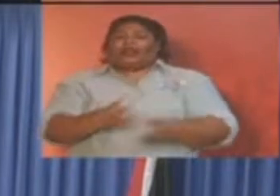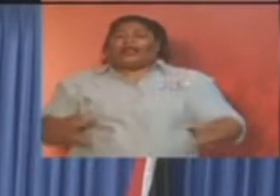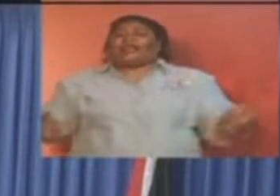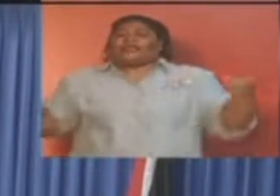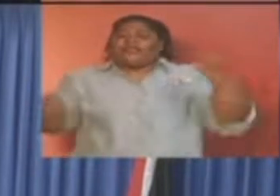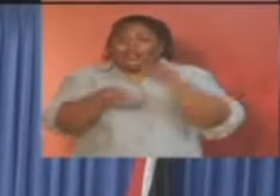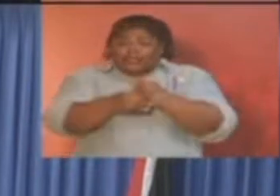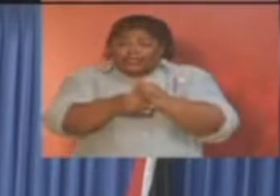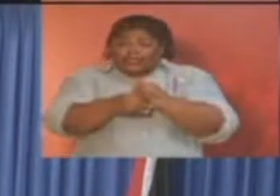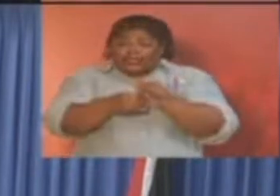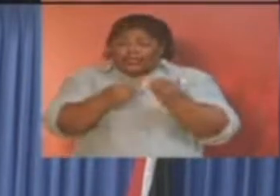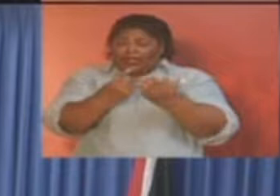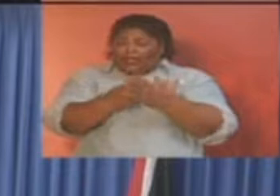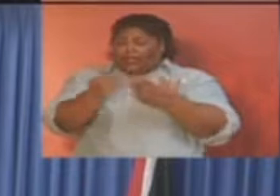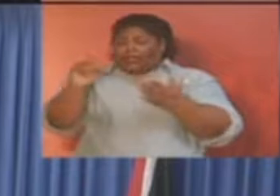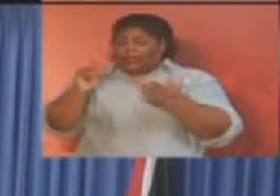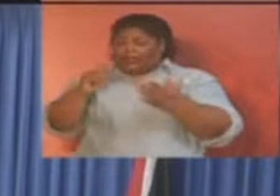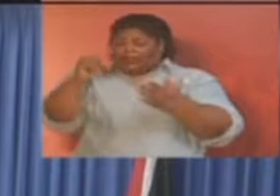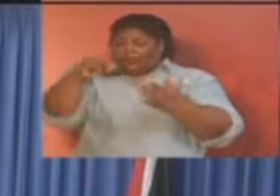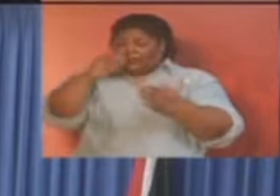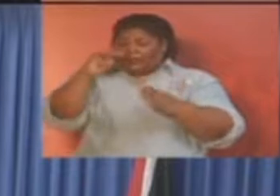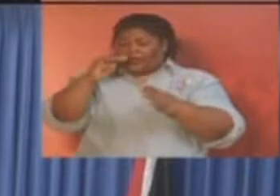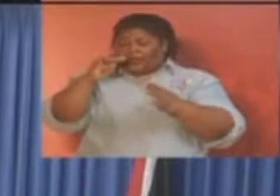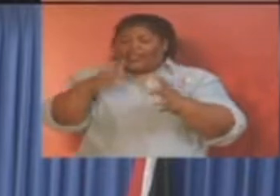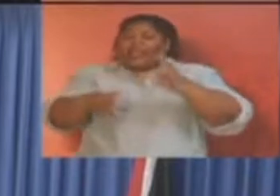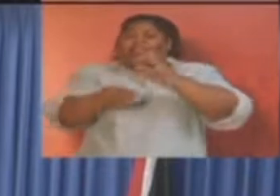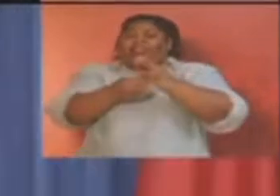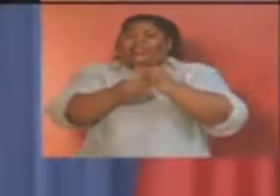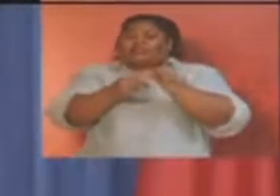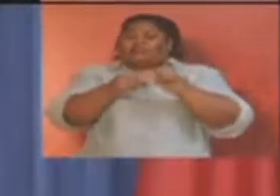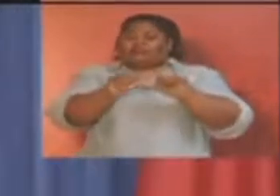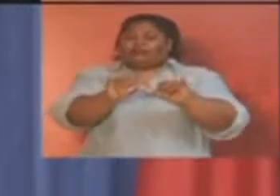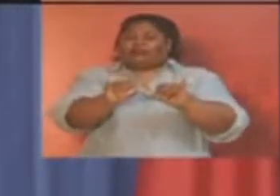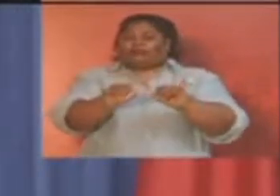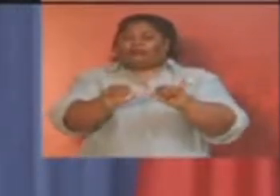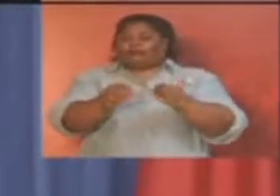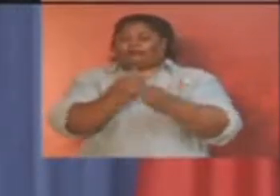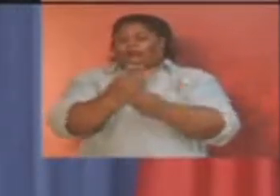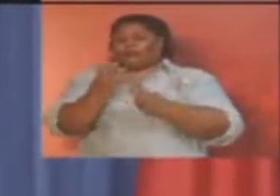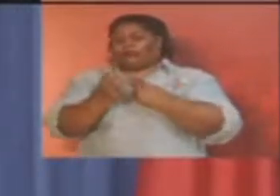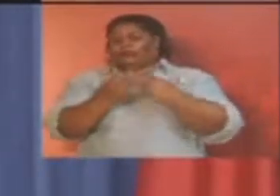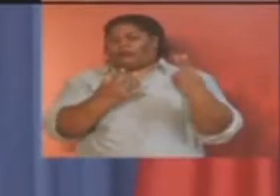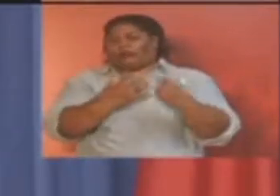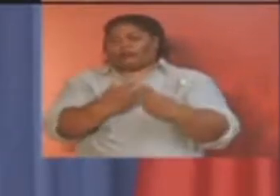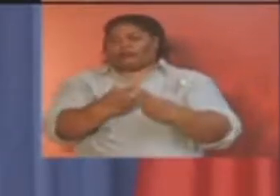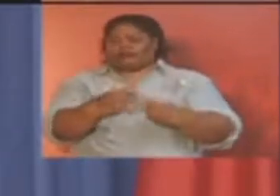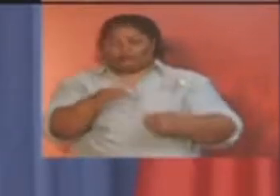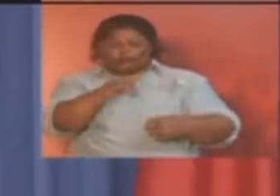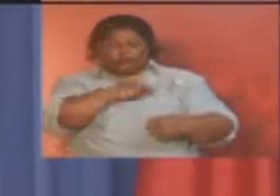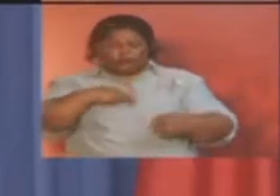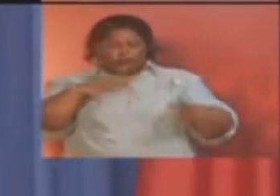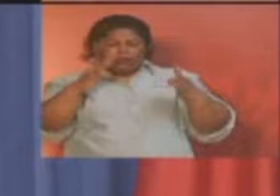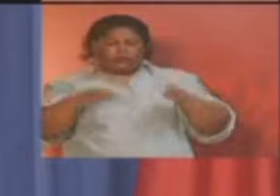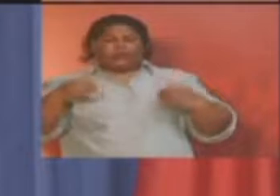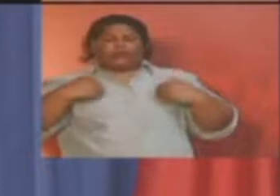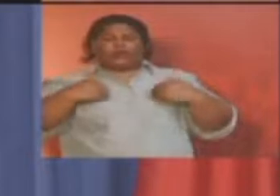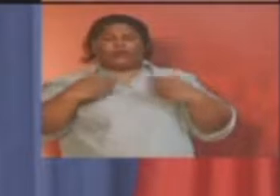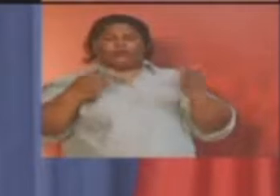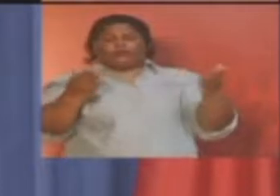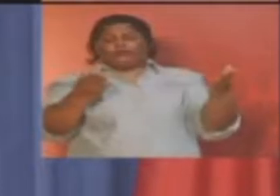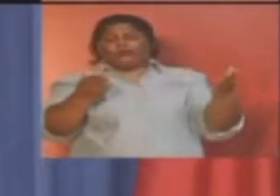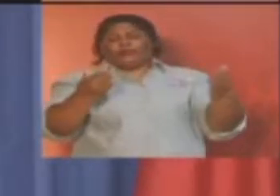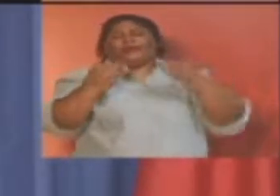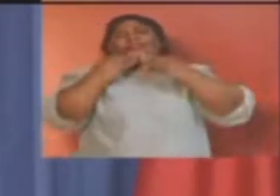placed on the table. Minister Young. Thank you very much, Prime Minister, Cabinet